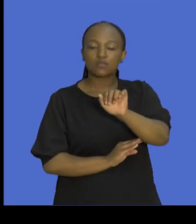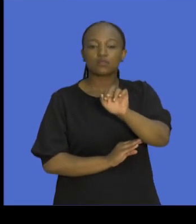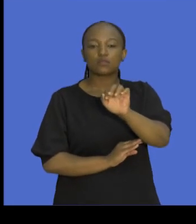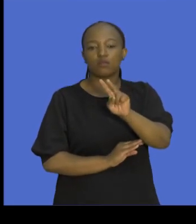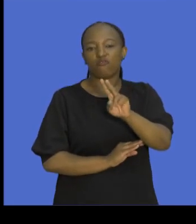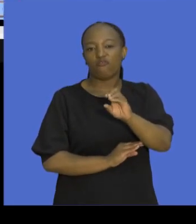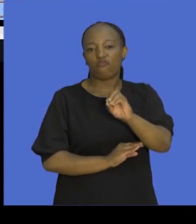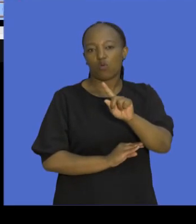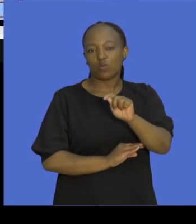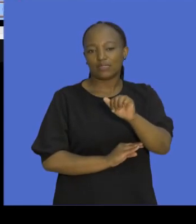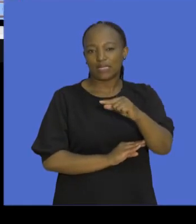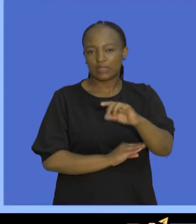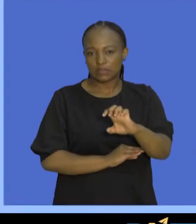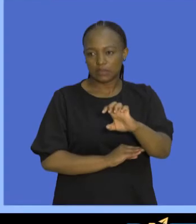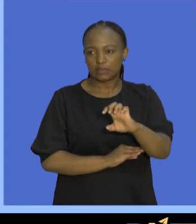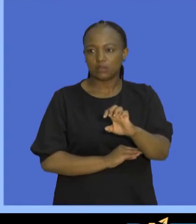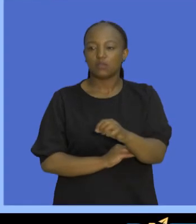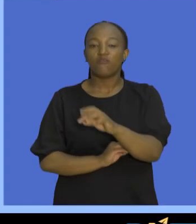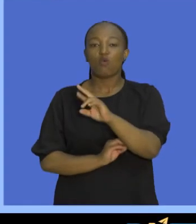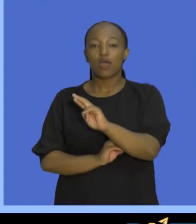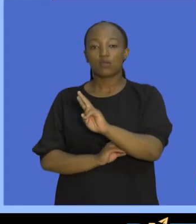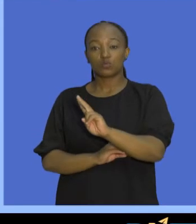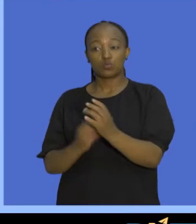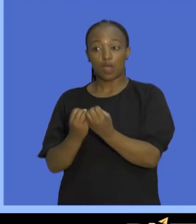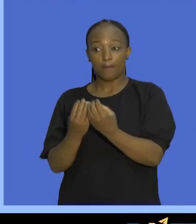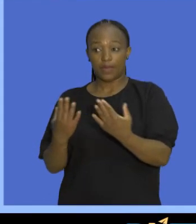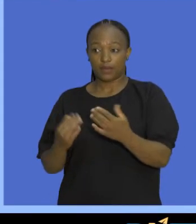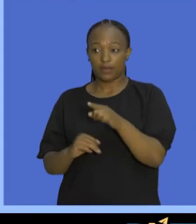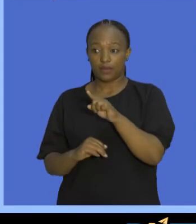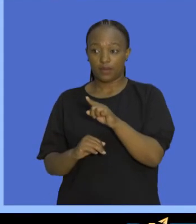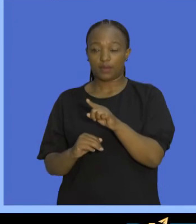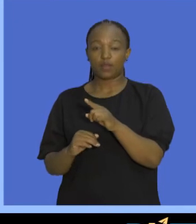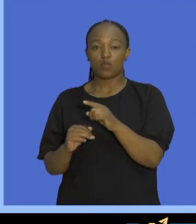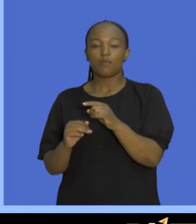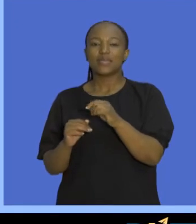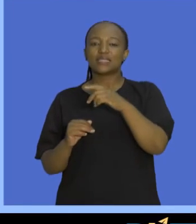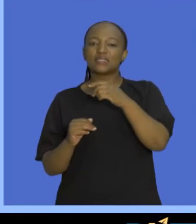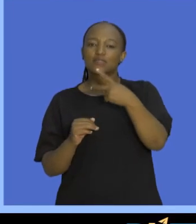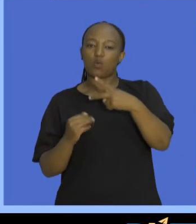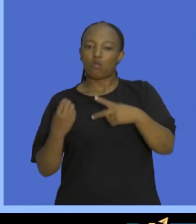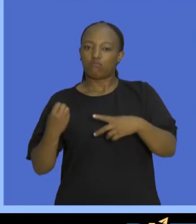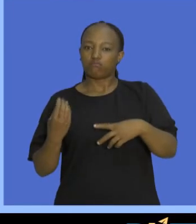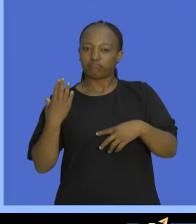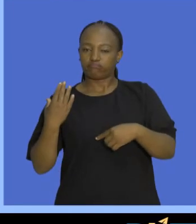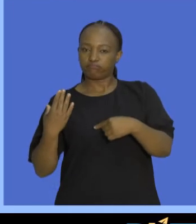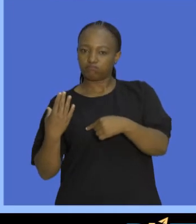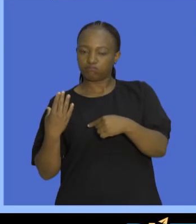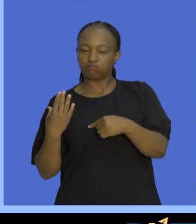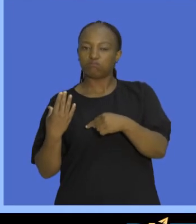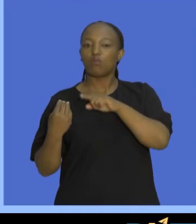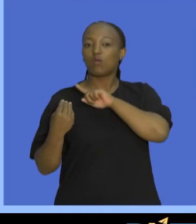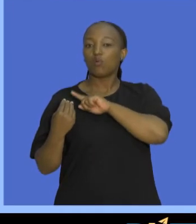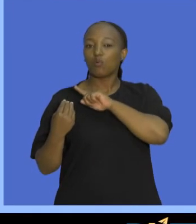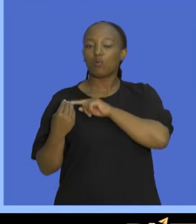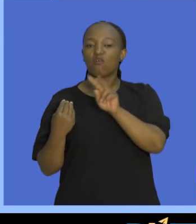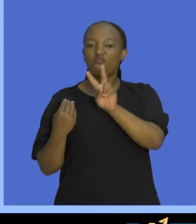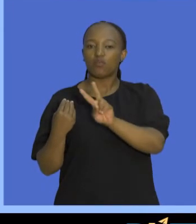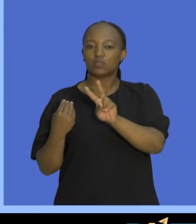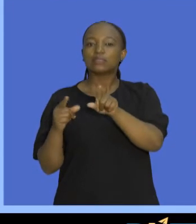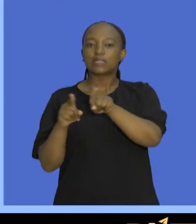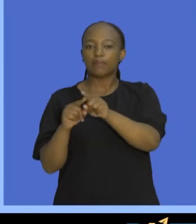across R2, okay? Across R2, which is the second light bulb, the voltage is also